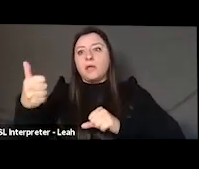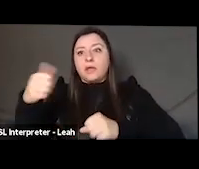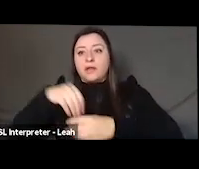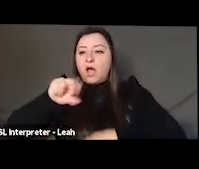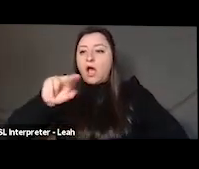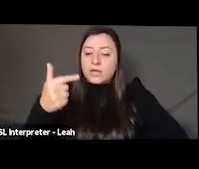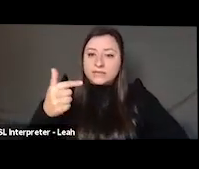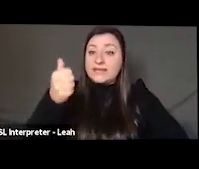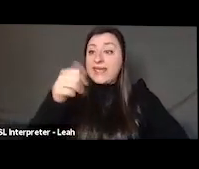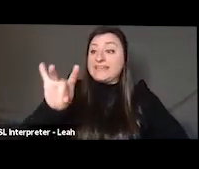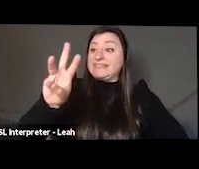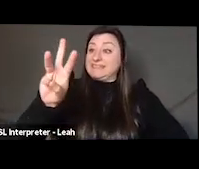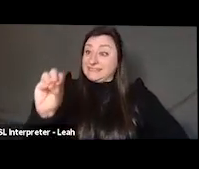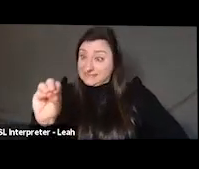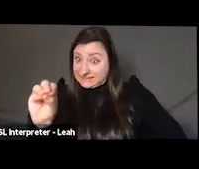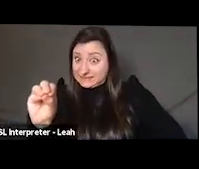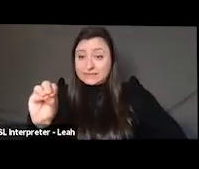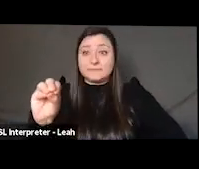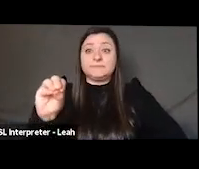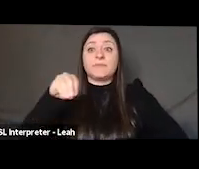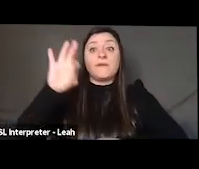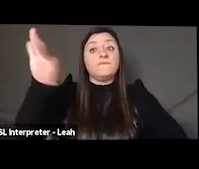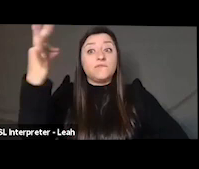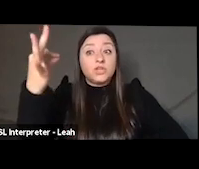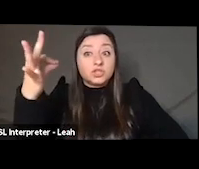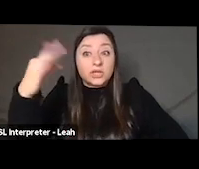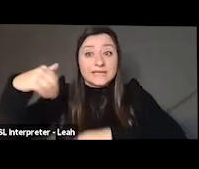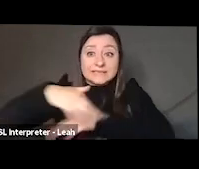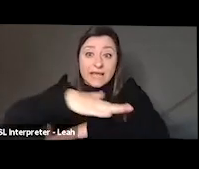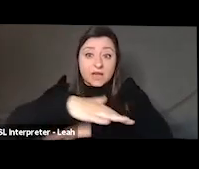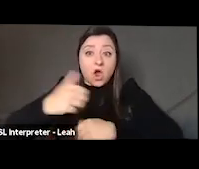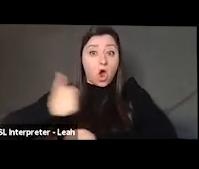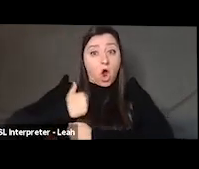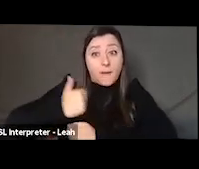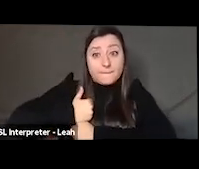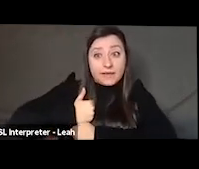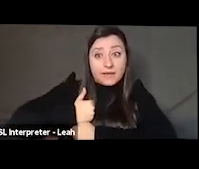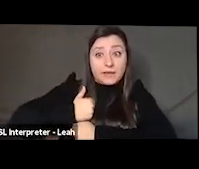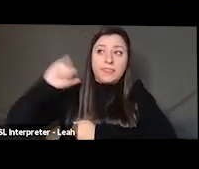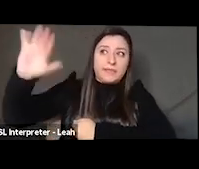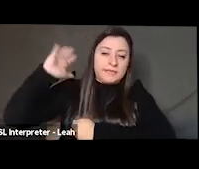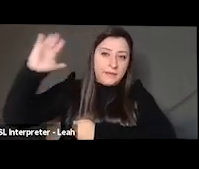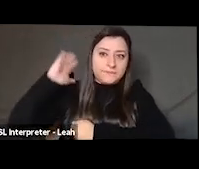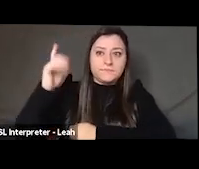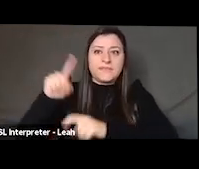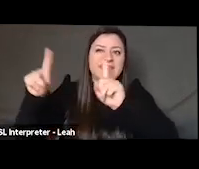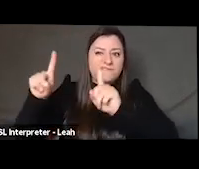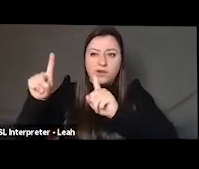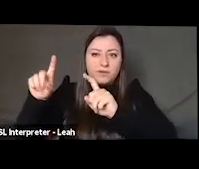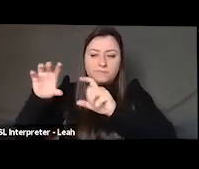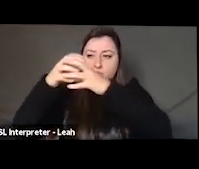August 1860, when the French sent an army to what was then the different provinces